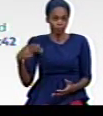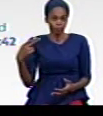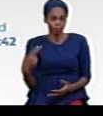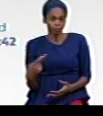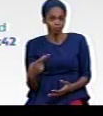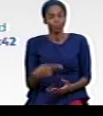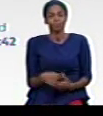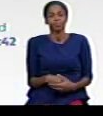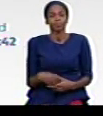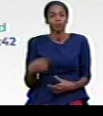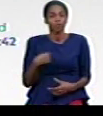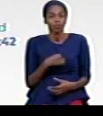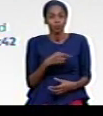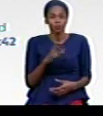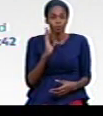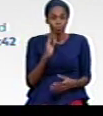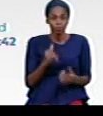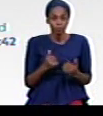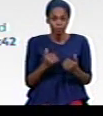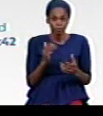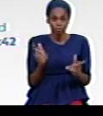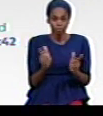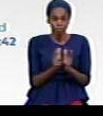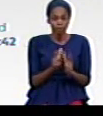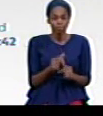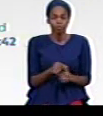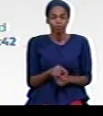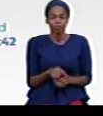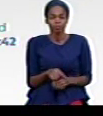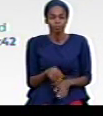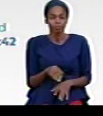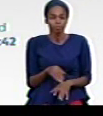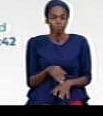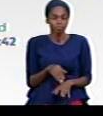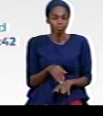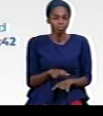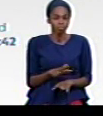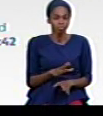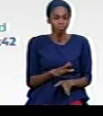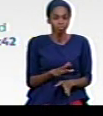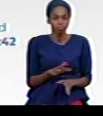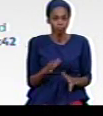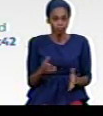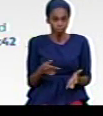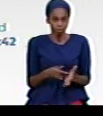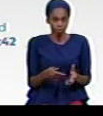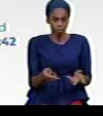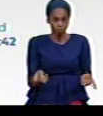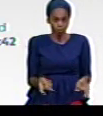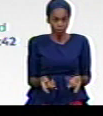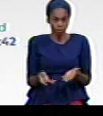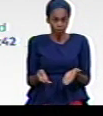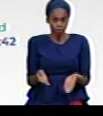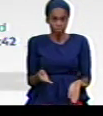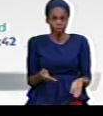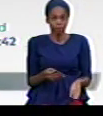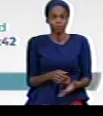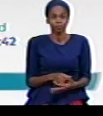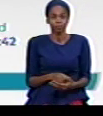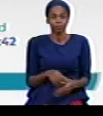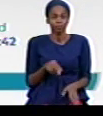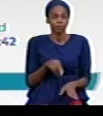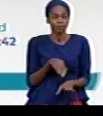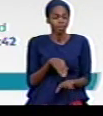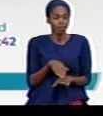at Rumudara, East West Road here, this very location at the hall there. We'll be